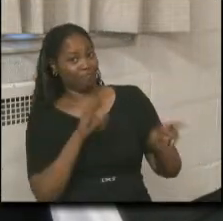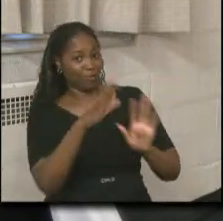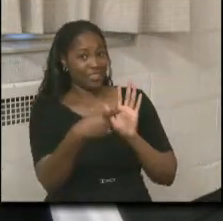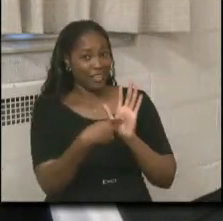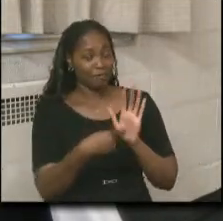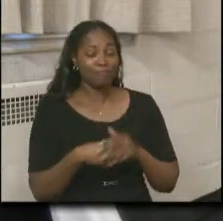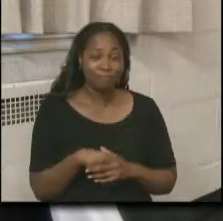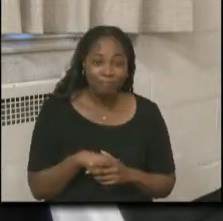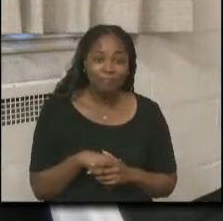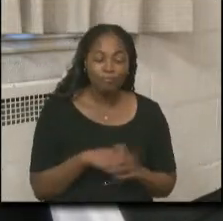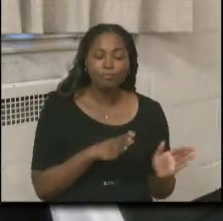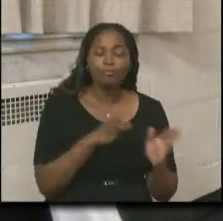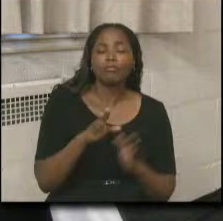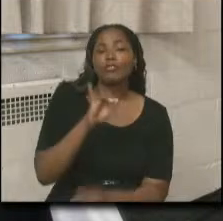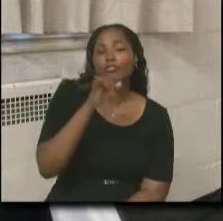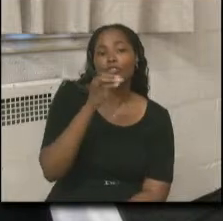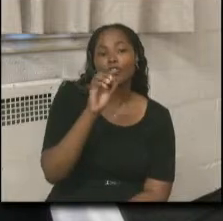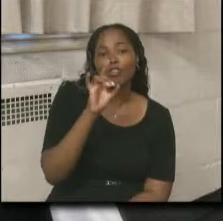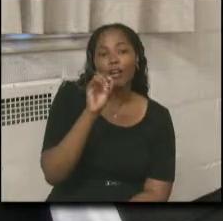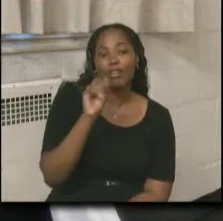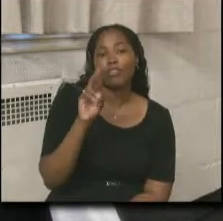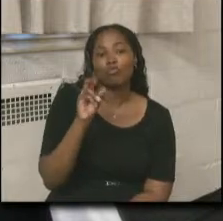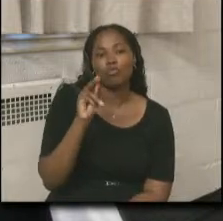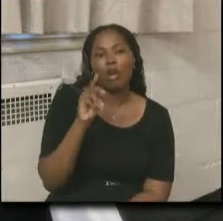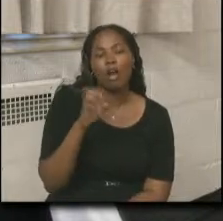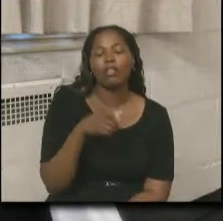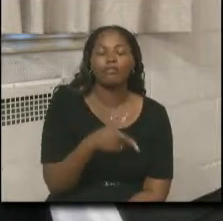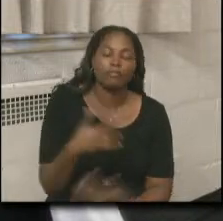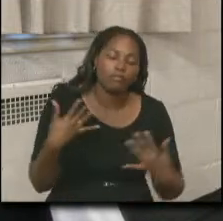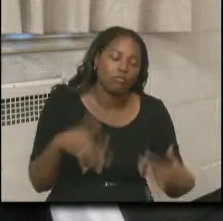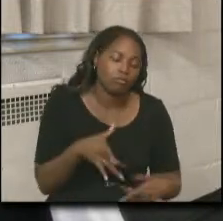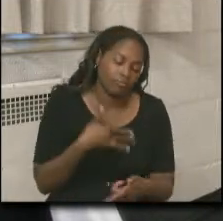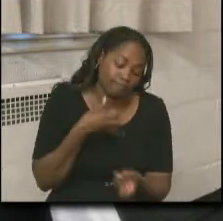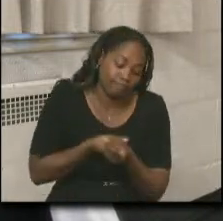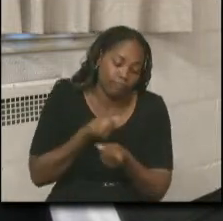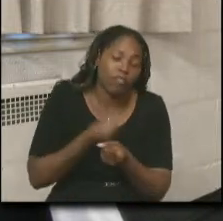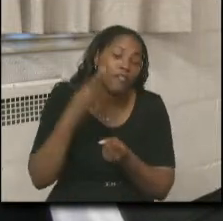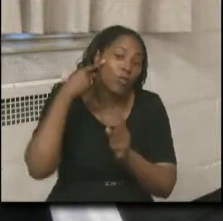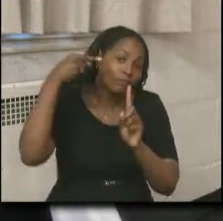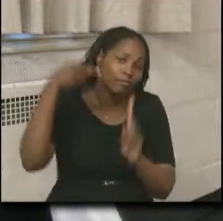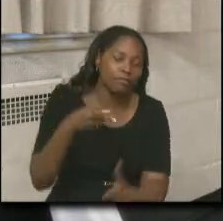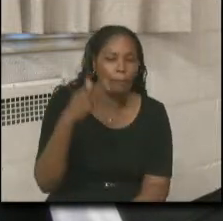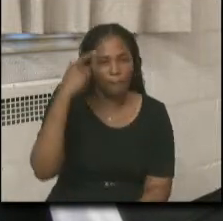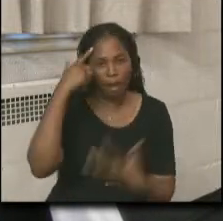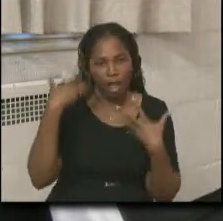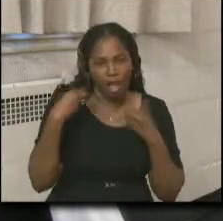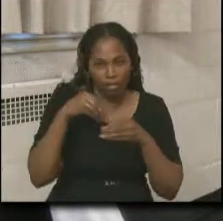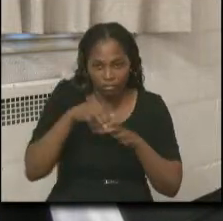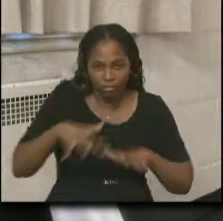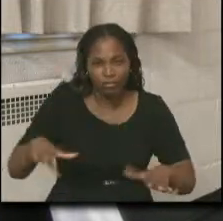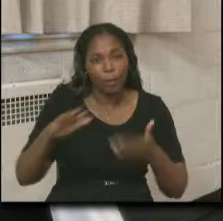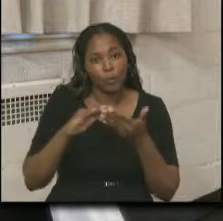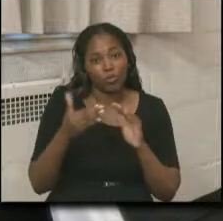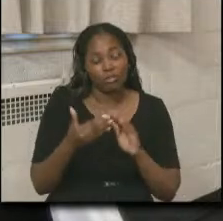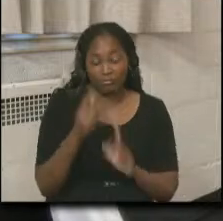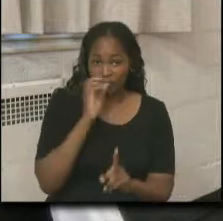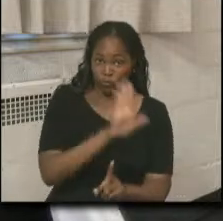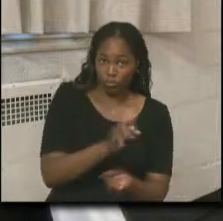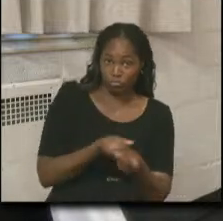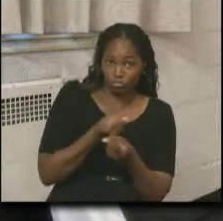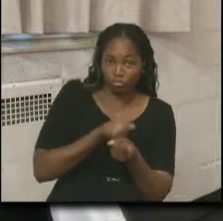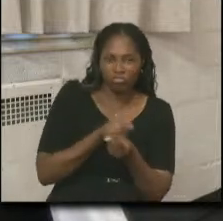much for being such a fierce advocate for mental health in our community. Through your advocacy, this year we've been able